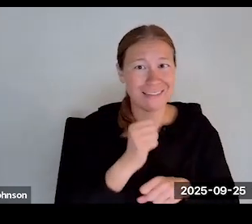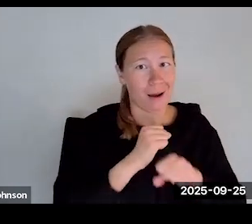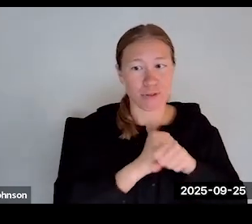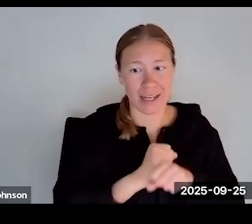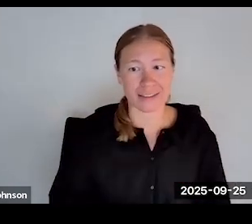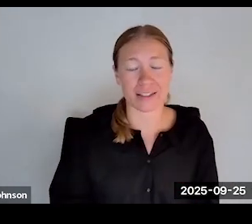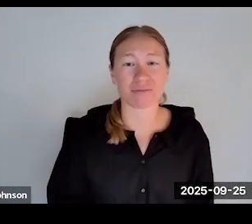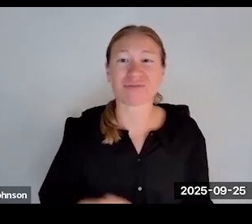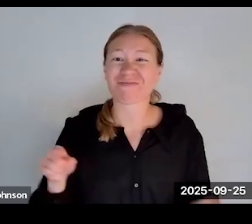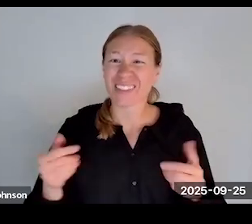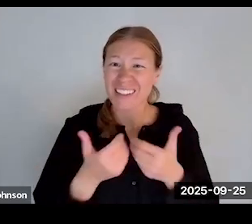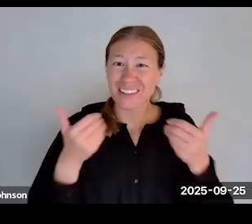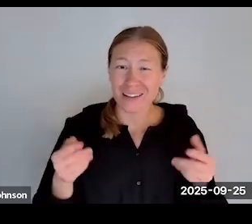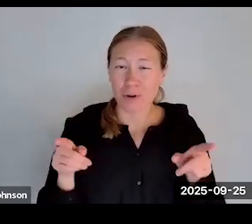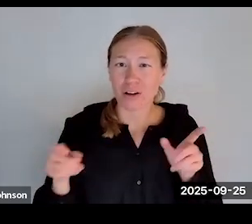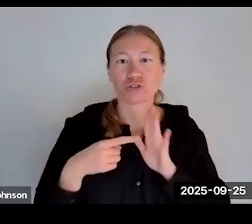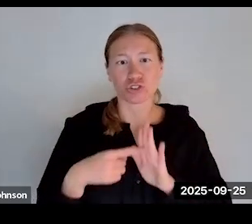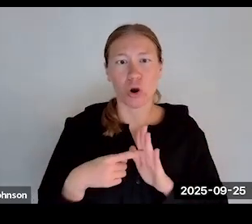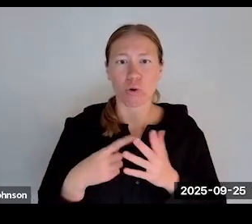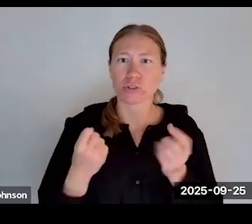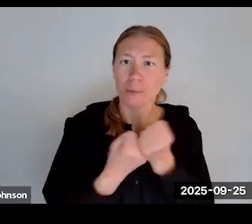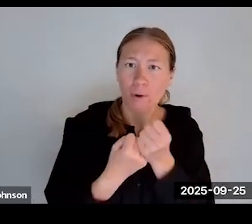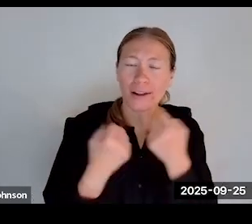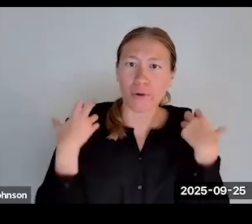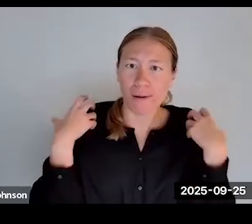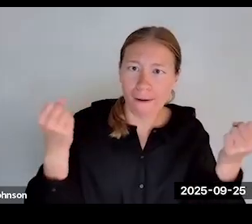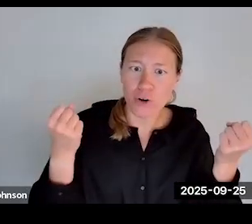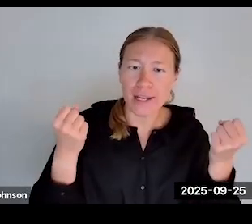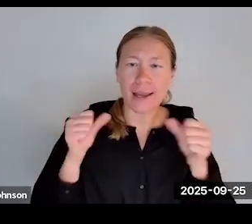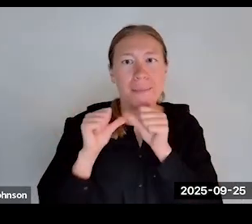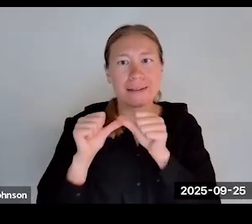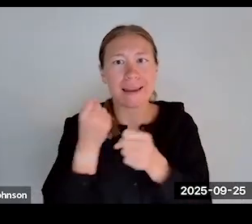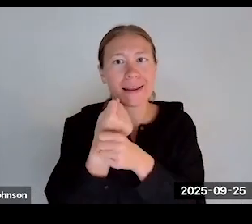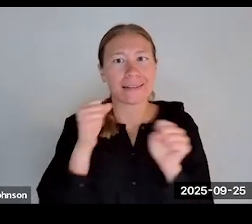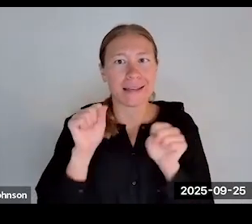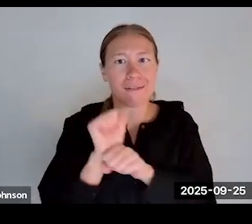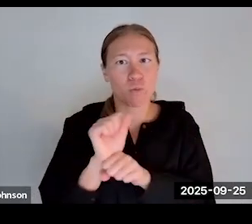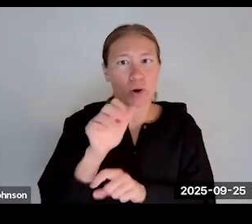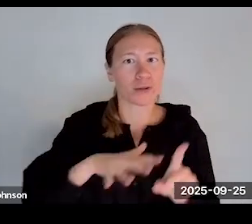balance between supporting recovery and maintaining safe, productive workplaces.